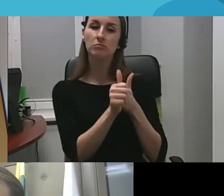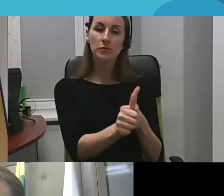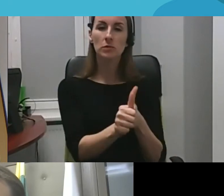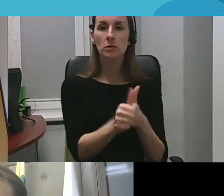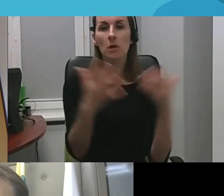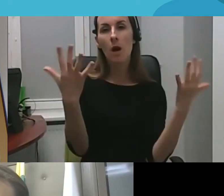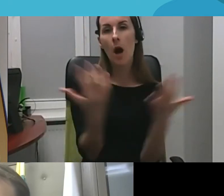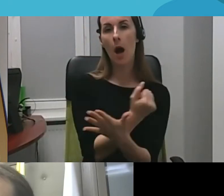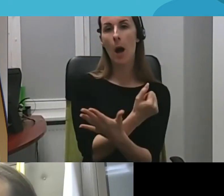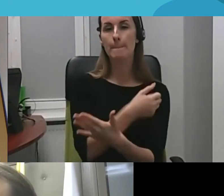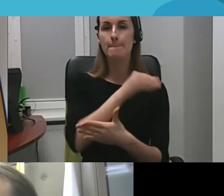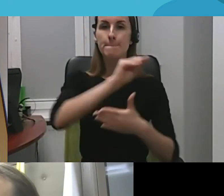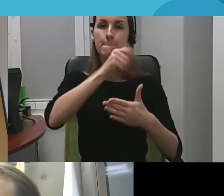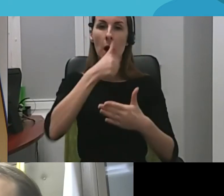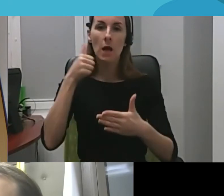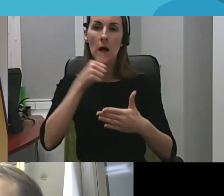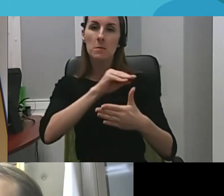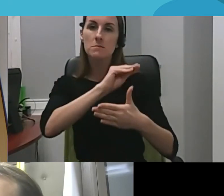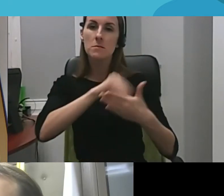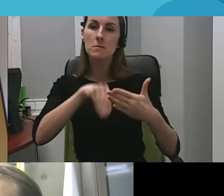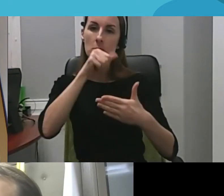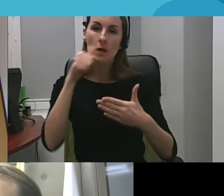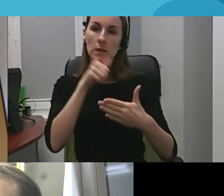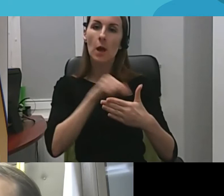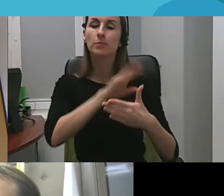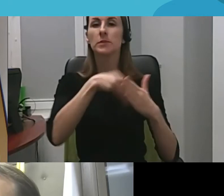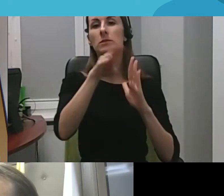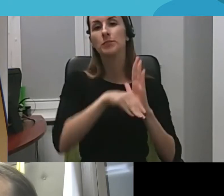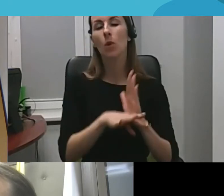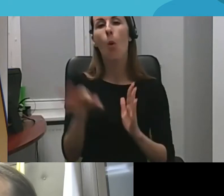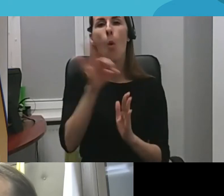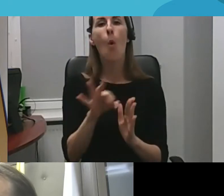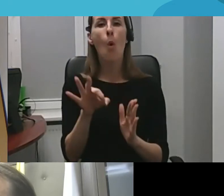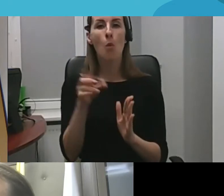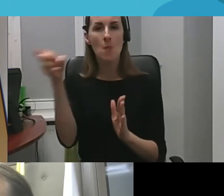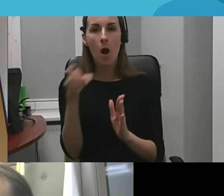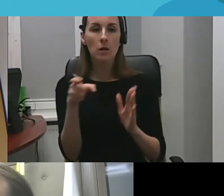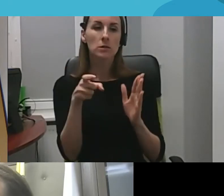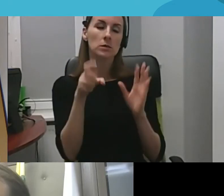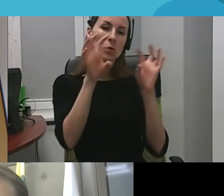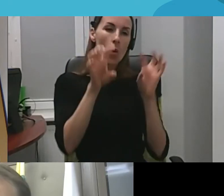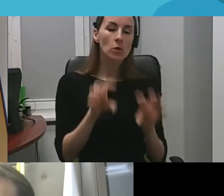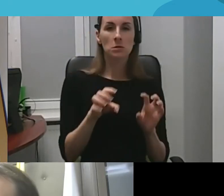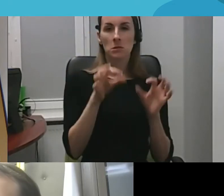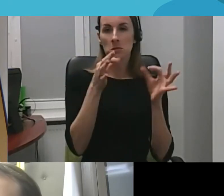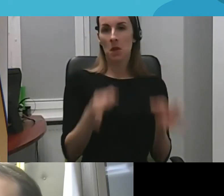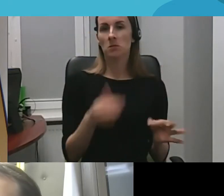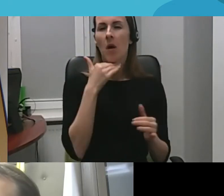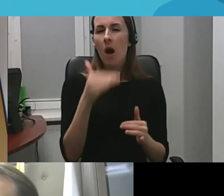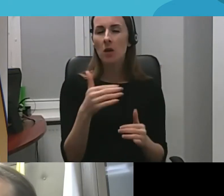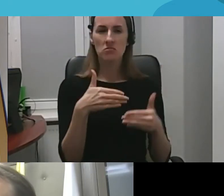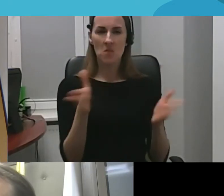Constitutional Court, it is an apparent example that this court exceeded all the powers